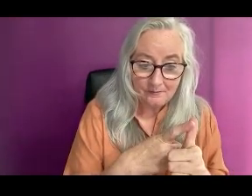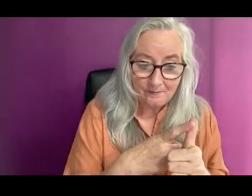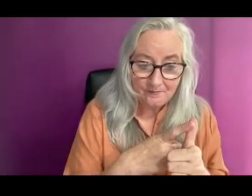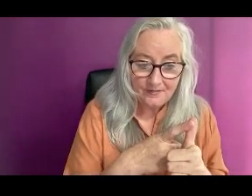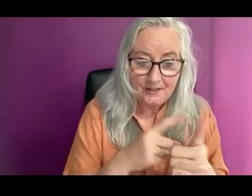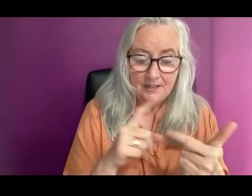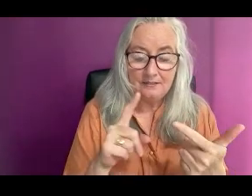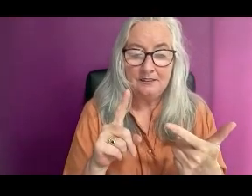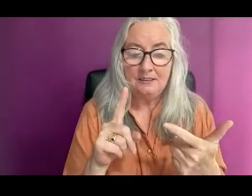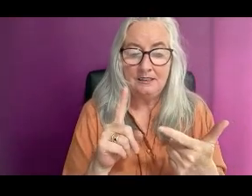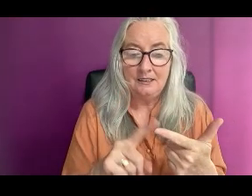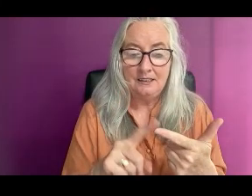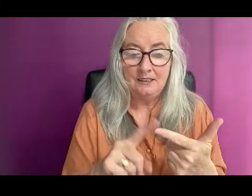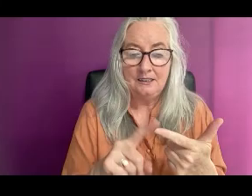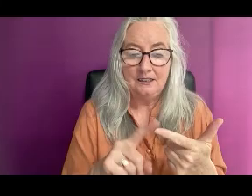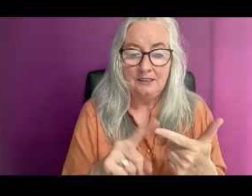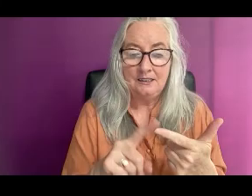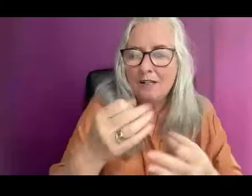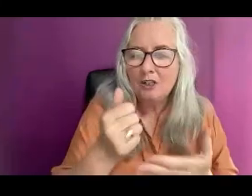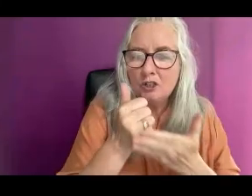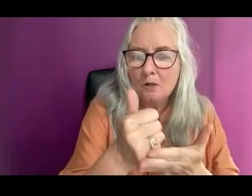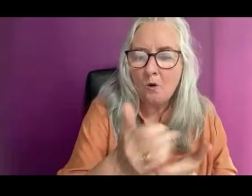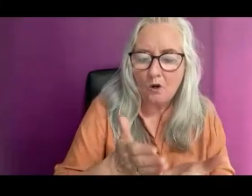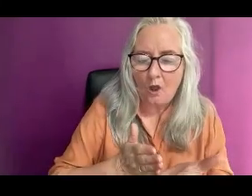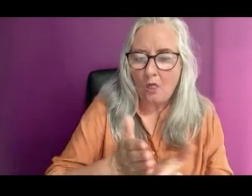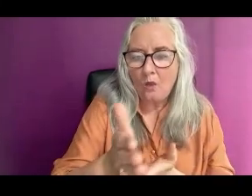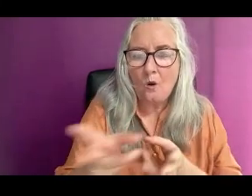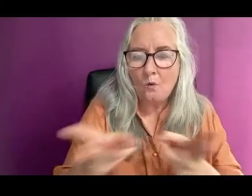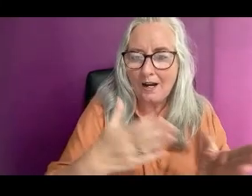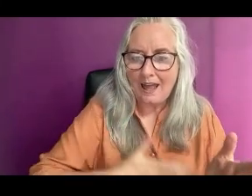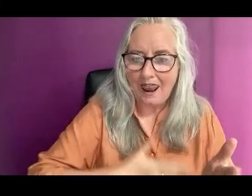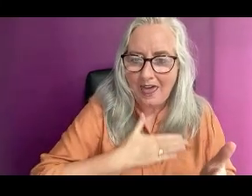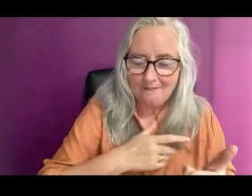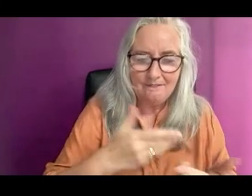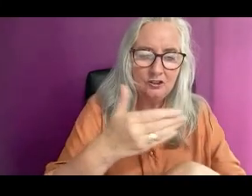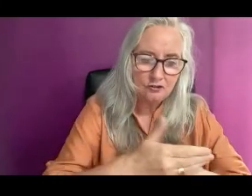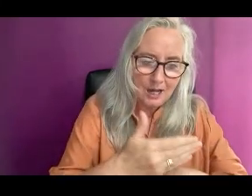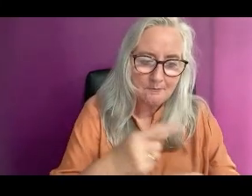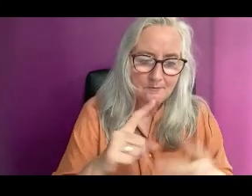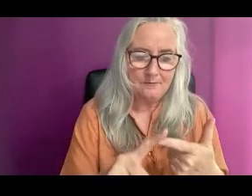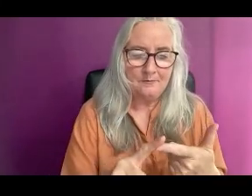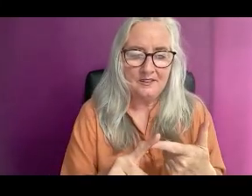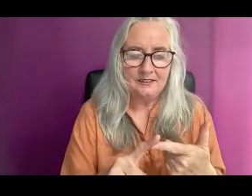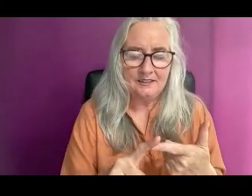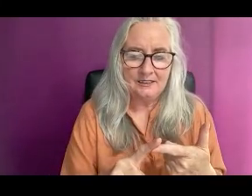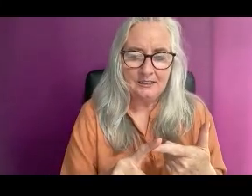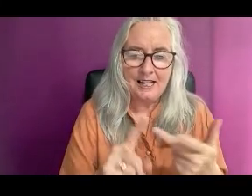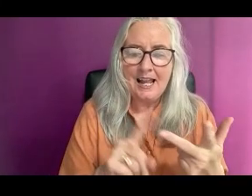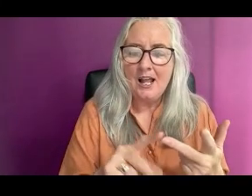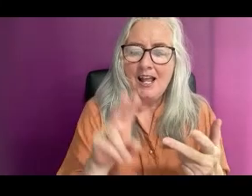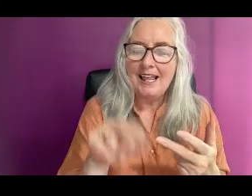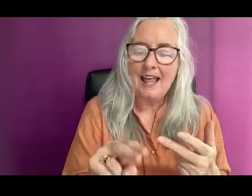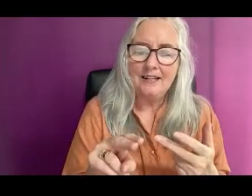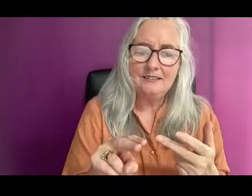use it for ongoing support throughout your working life and your job. And it can also be